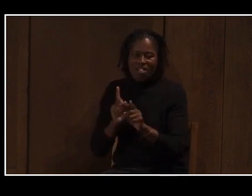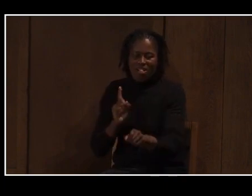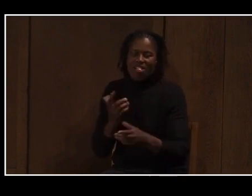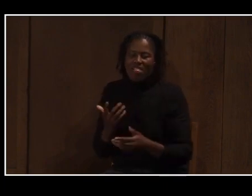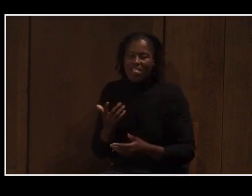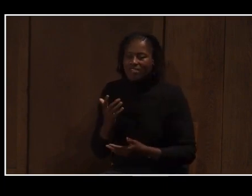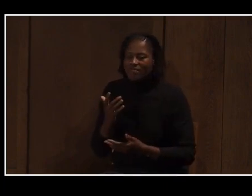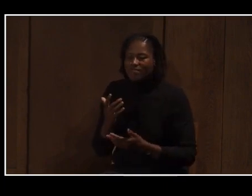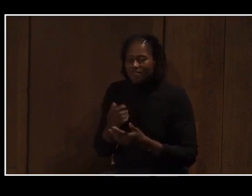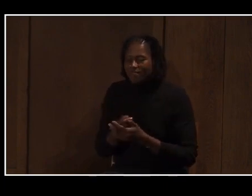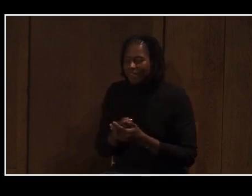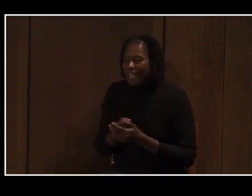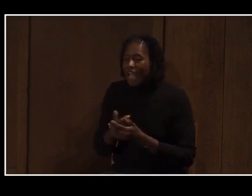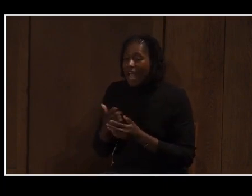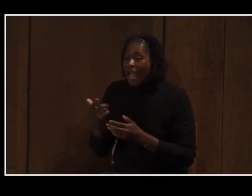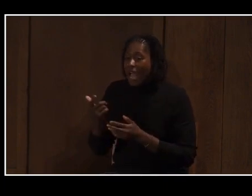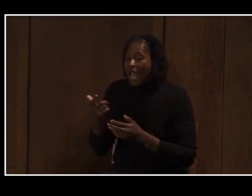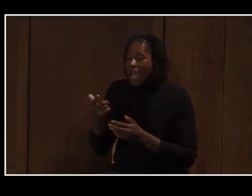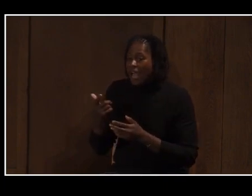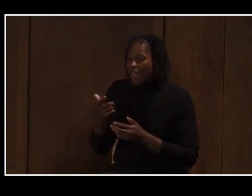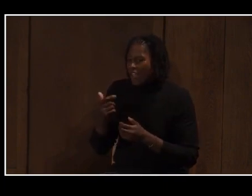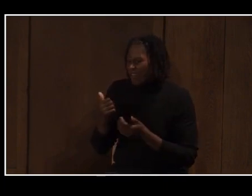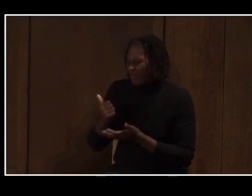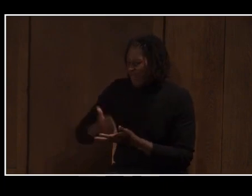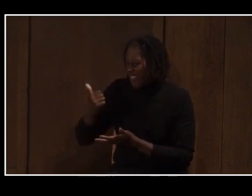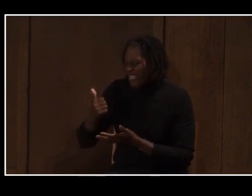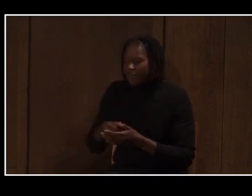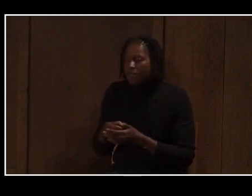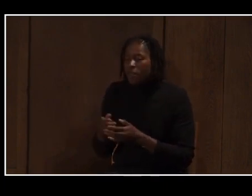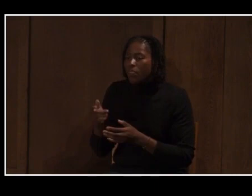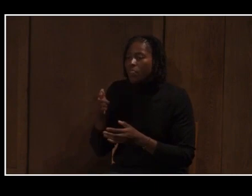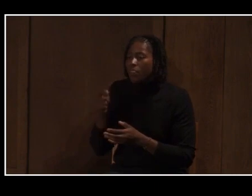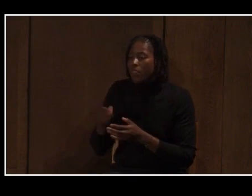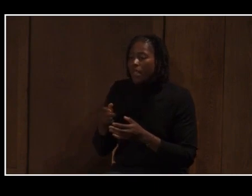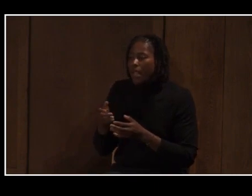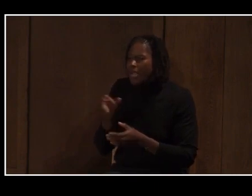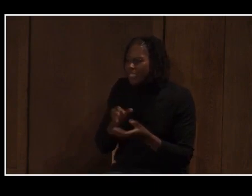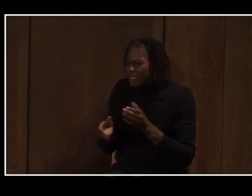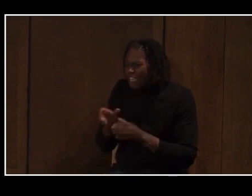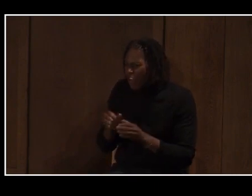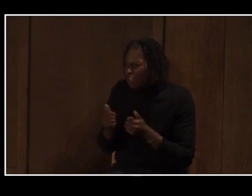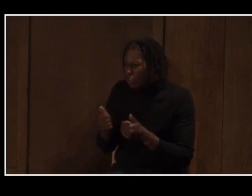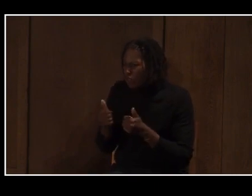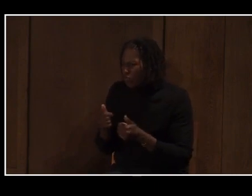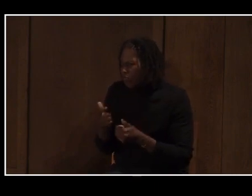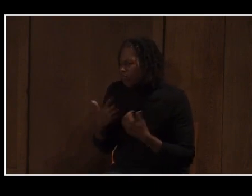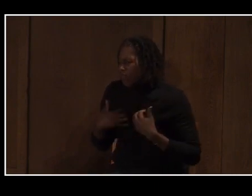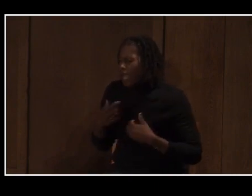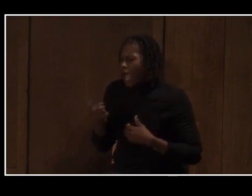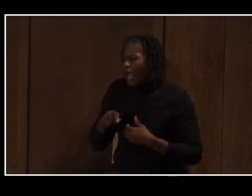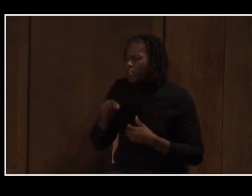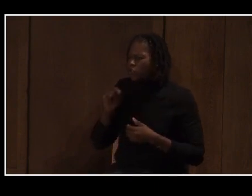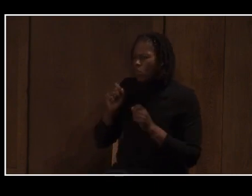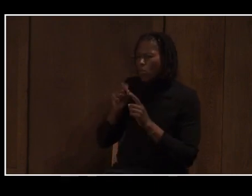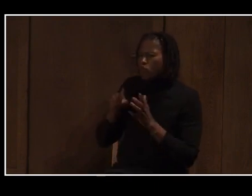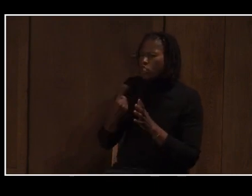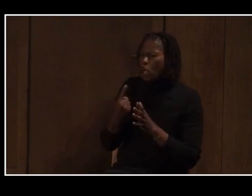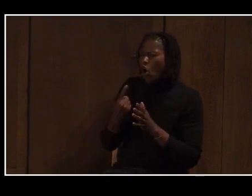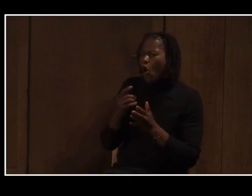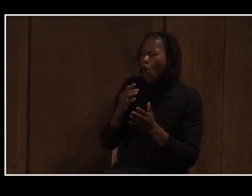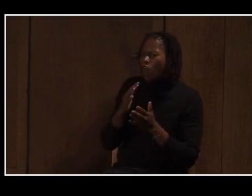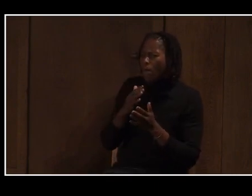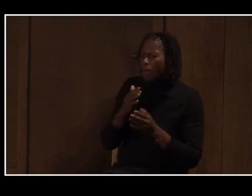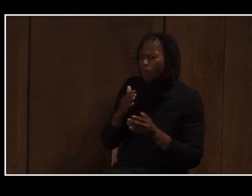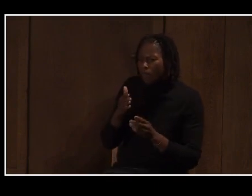Experimentation, very, very important. The project of mapping the bus system, that is remarkable. And the idea of